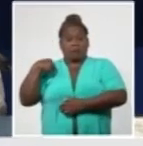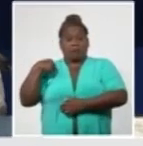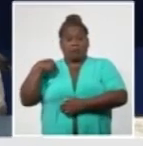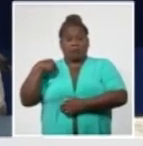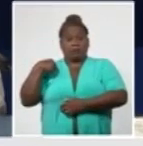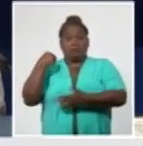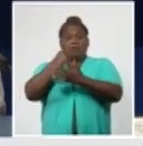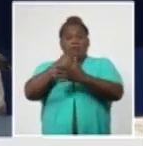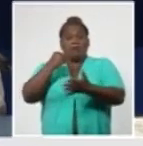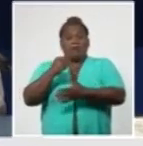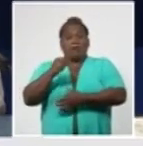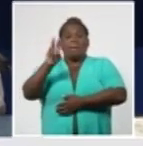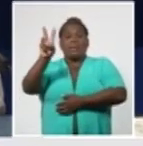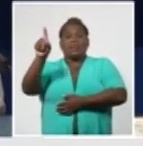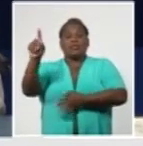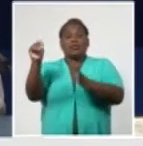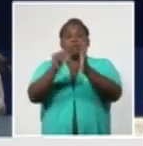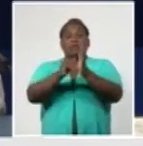21,432 people